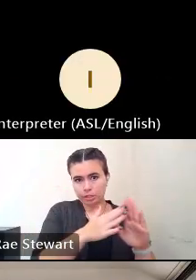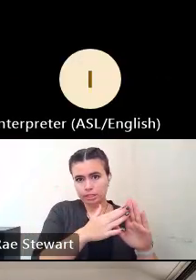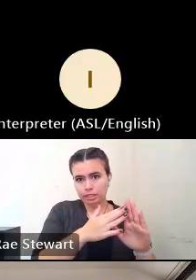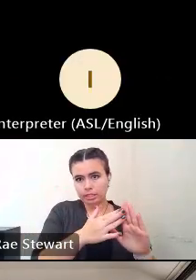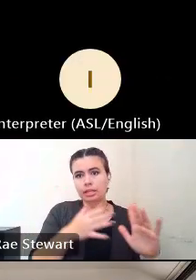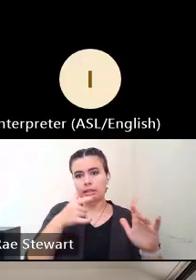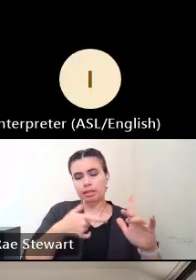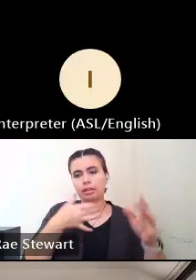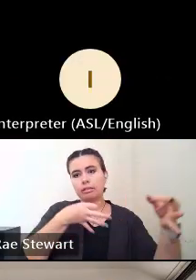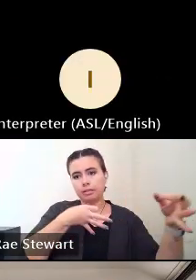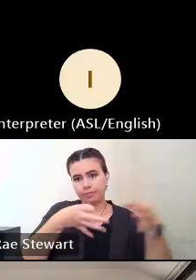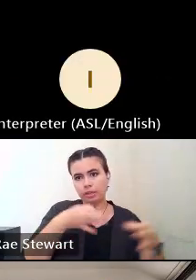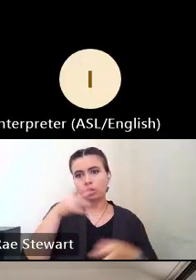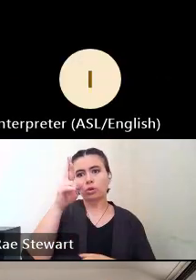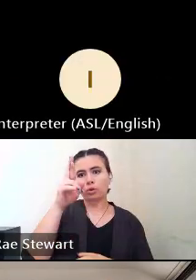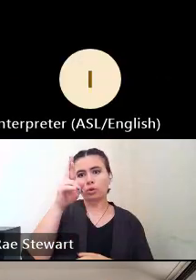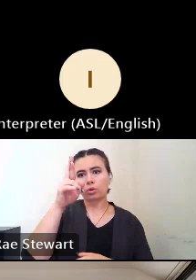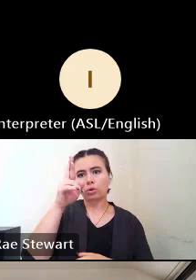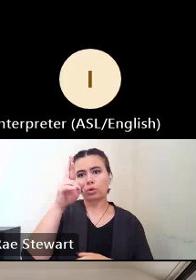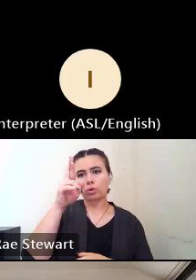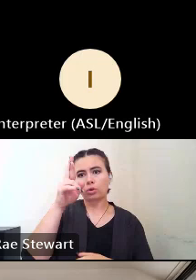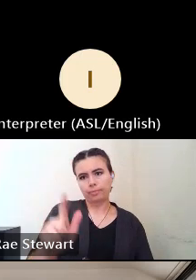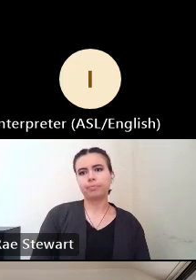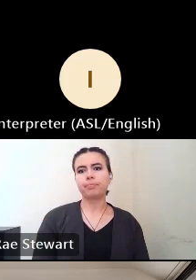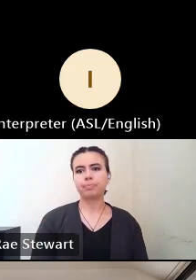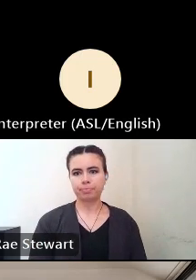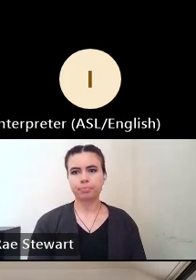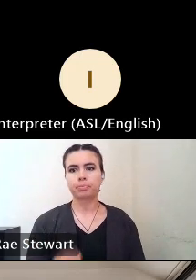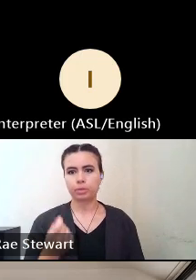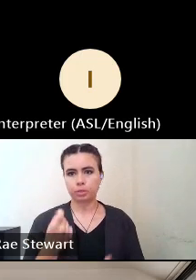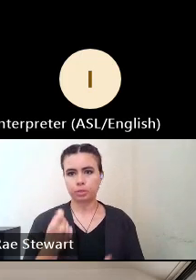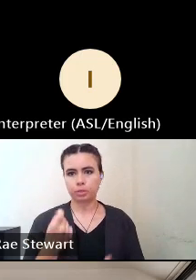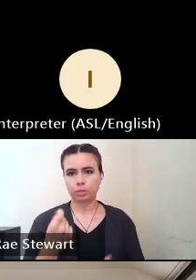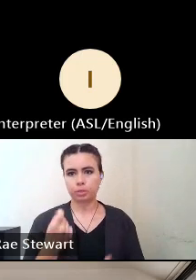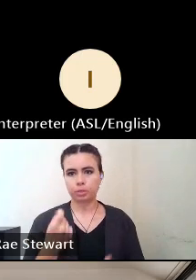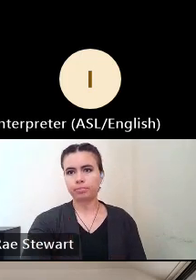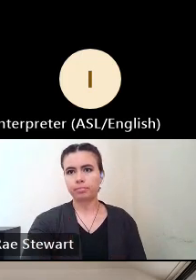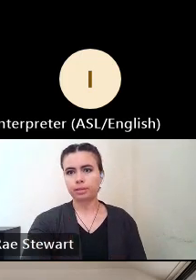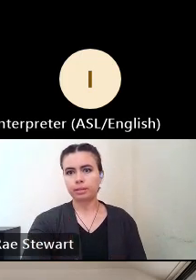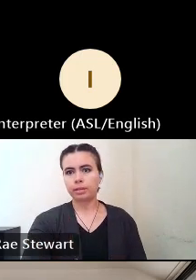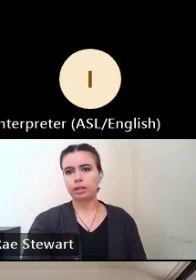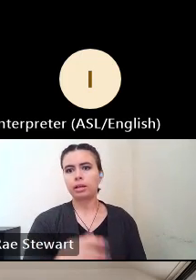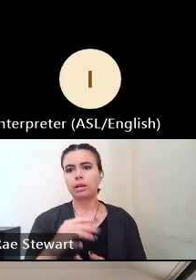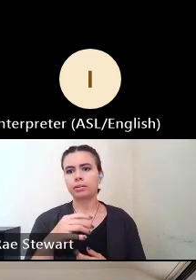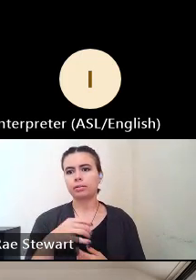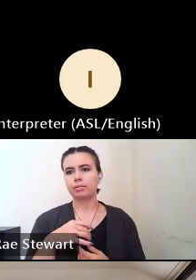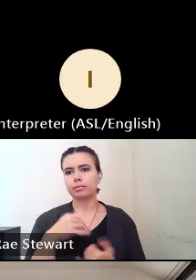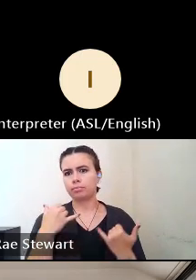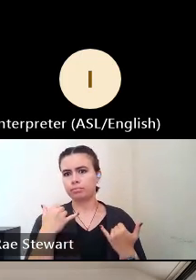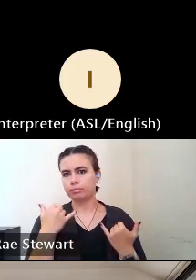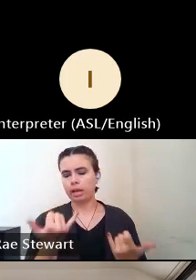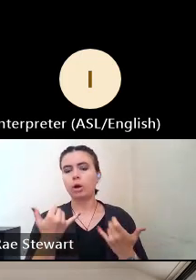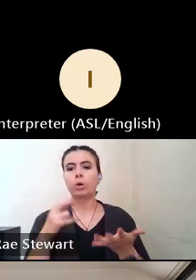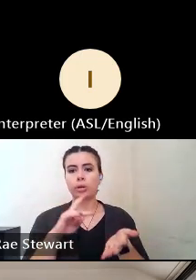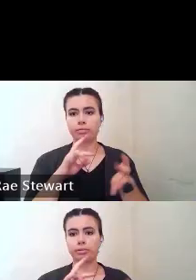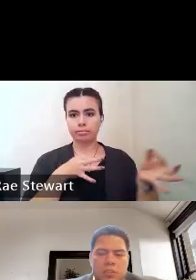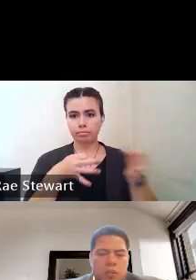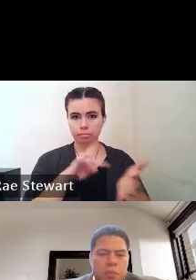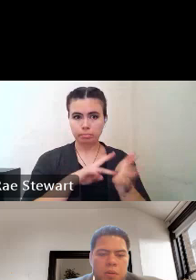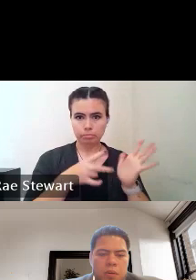rural is. Now that we have defined and have understood a little bit about how the funding